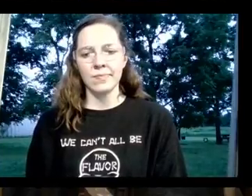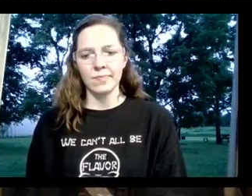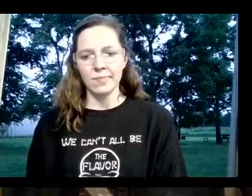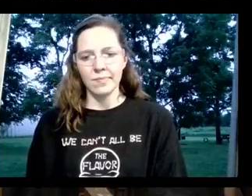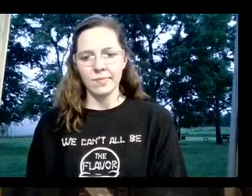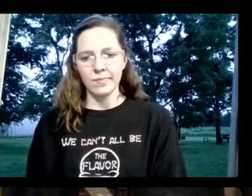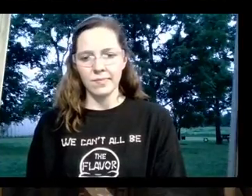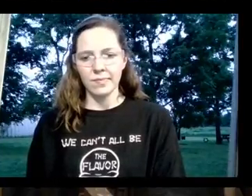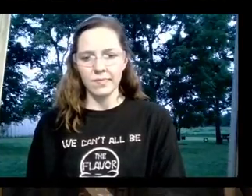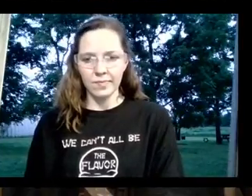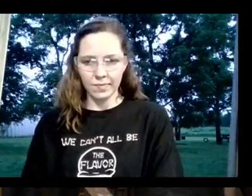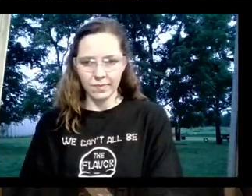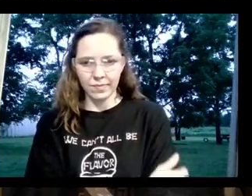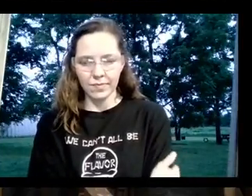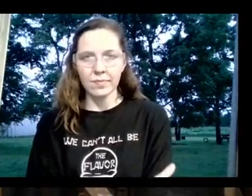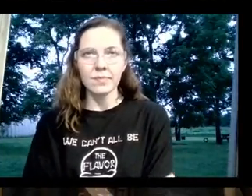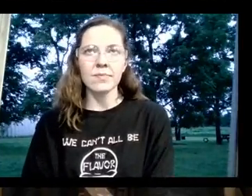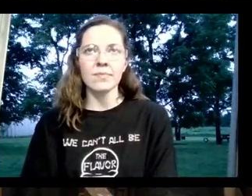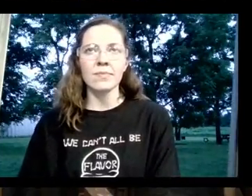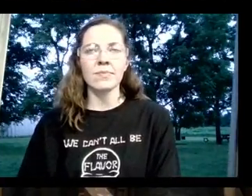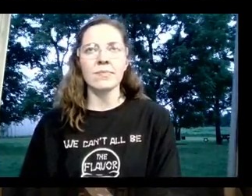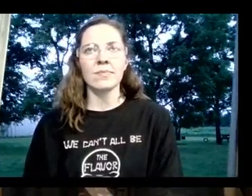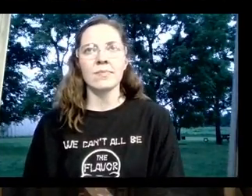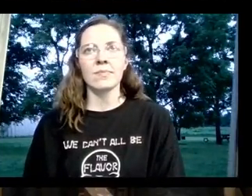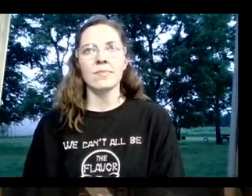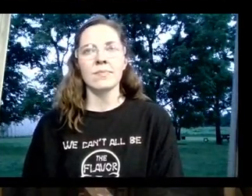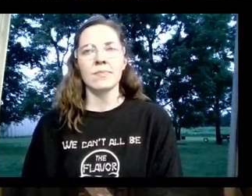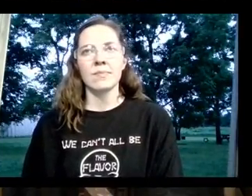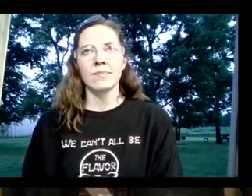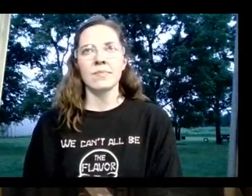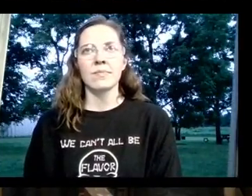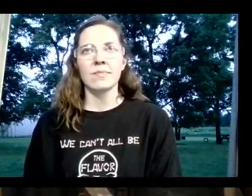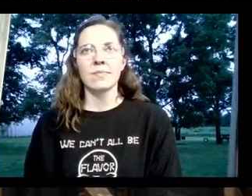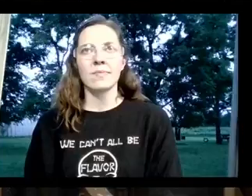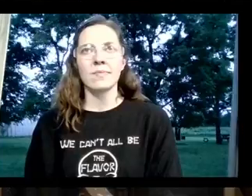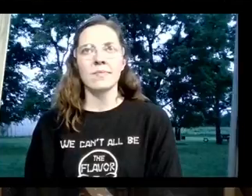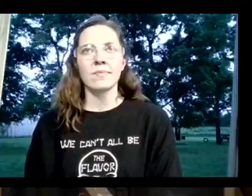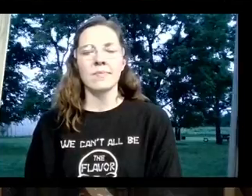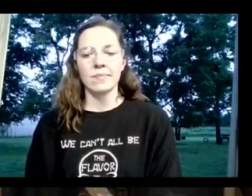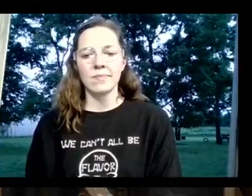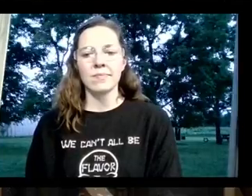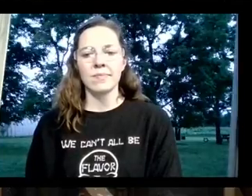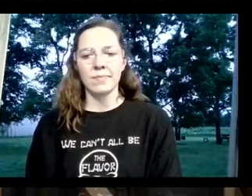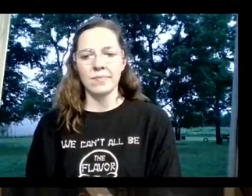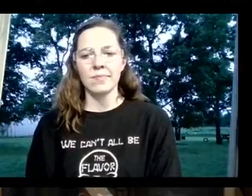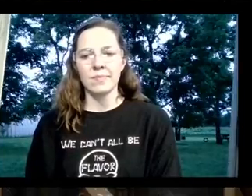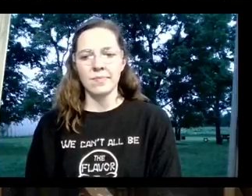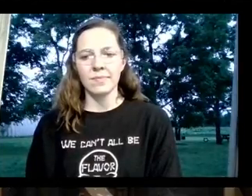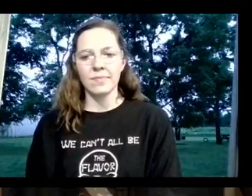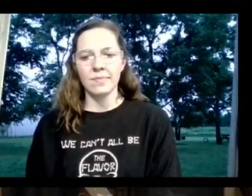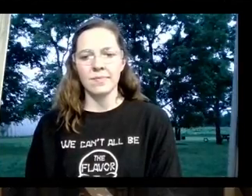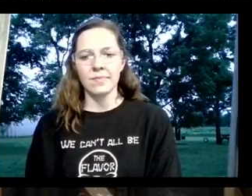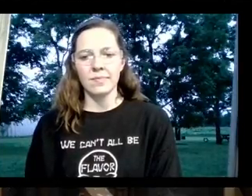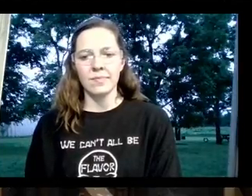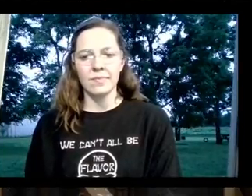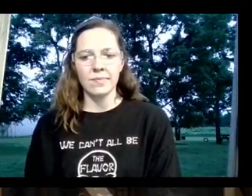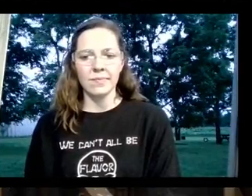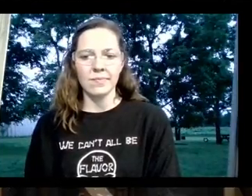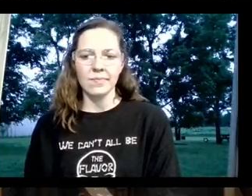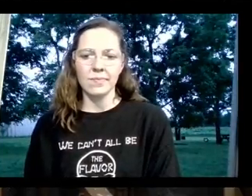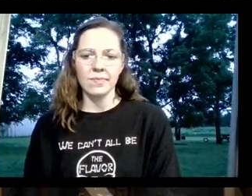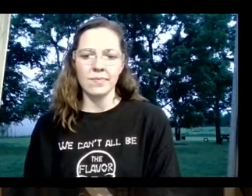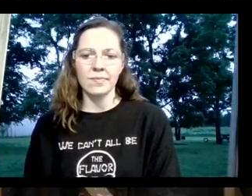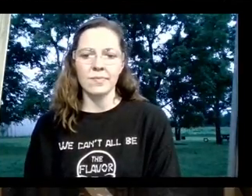you can take it just as far as you want. But I hope this project we're working on here will inspire you to get out in your own